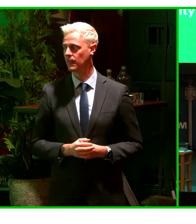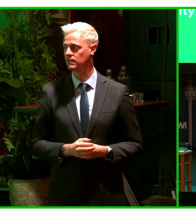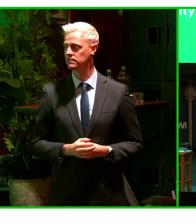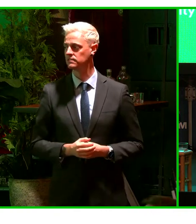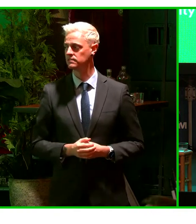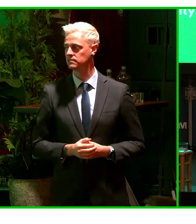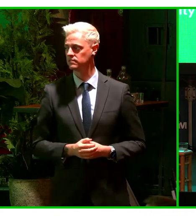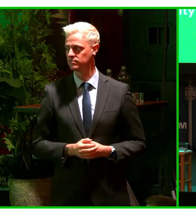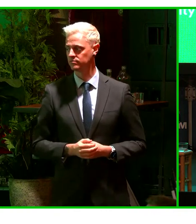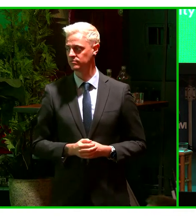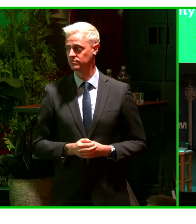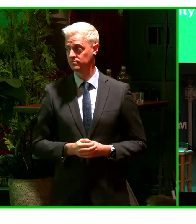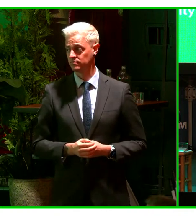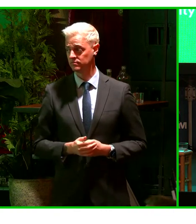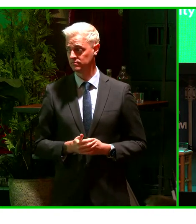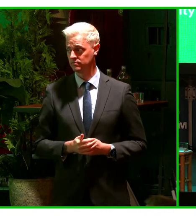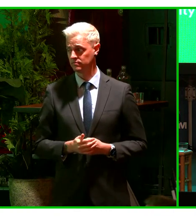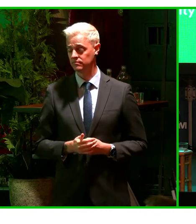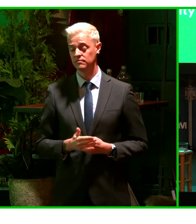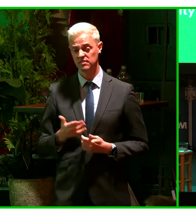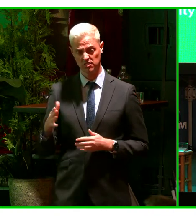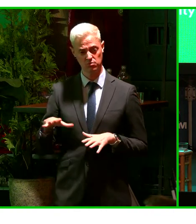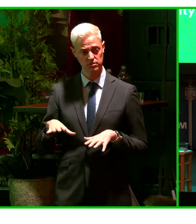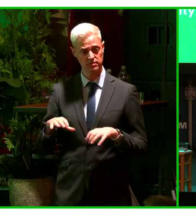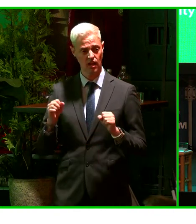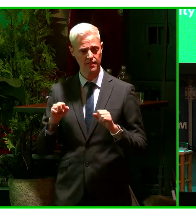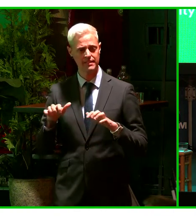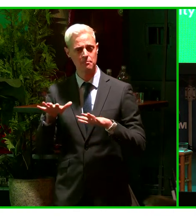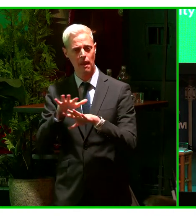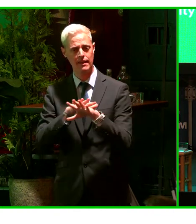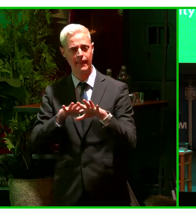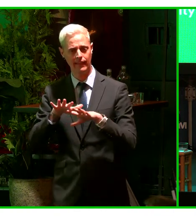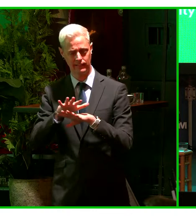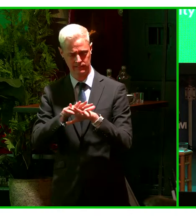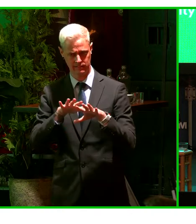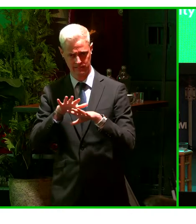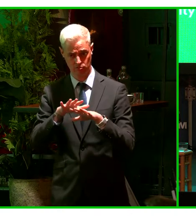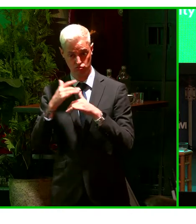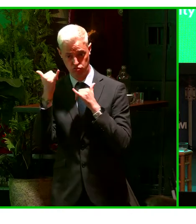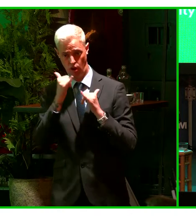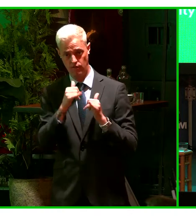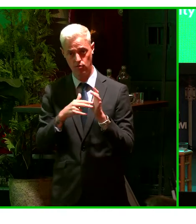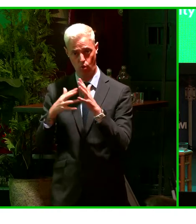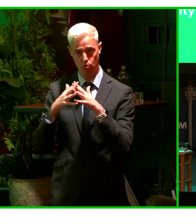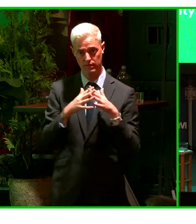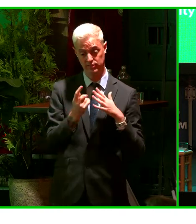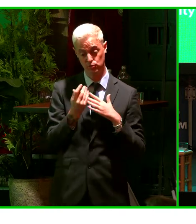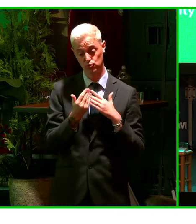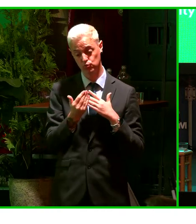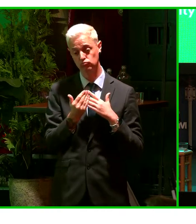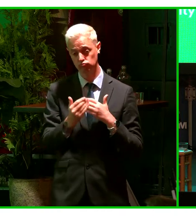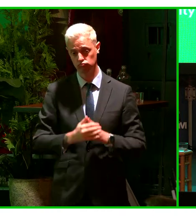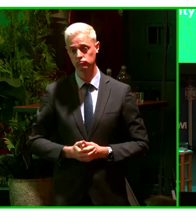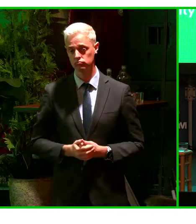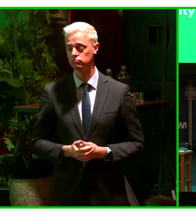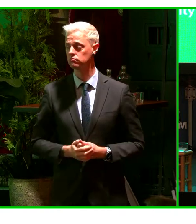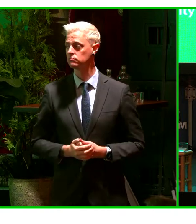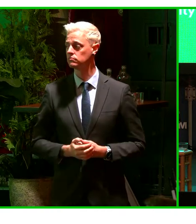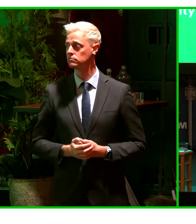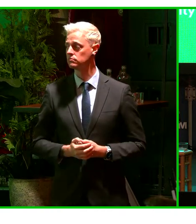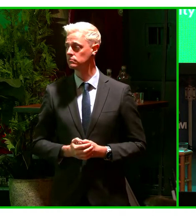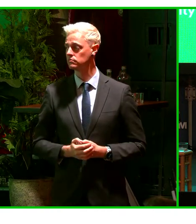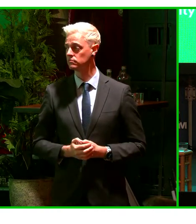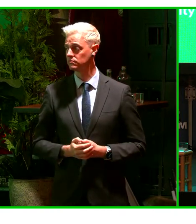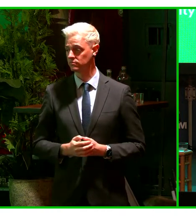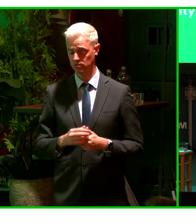trials is going to be starting, a significantly large blending trial will be starting in the Northwest shortly. The next thing